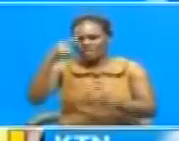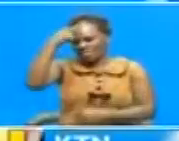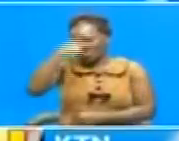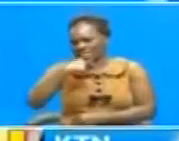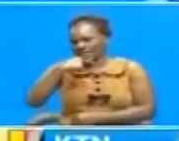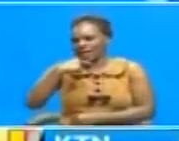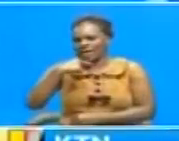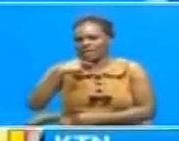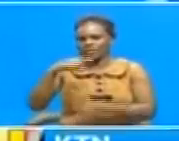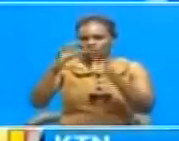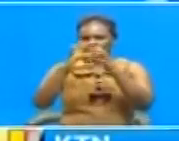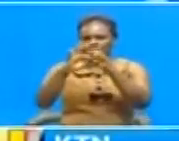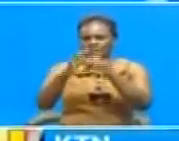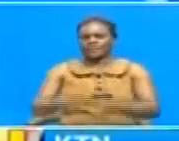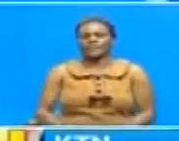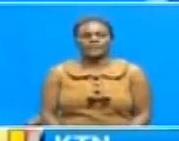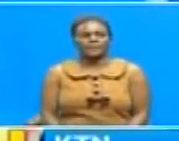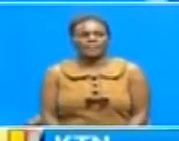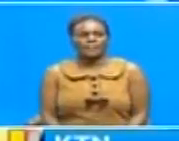at the City Stadium.